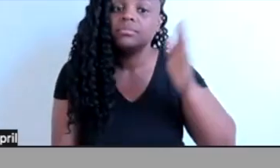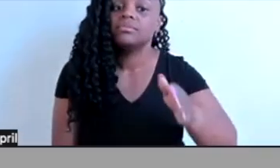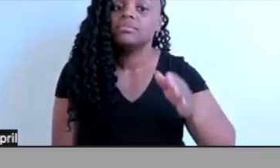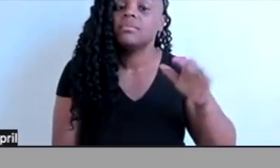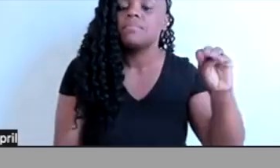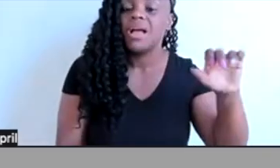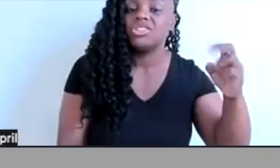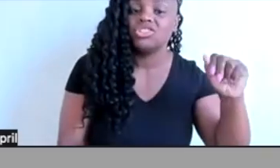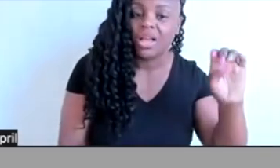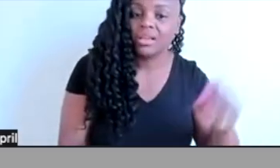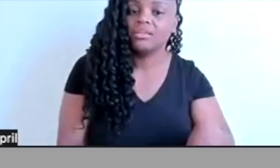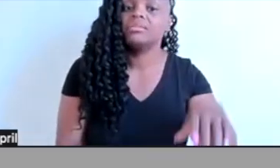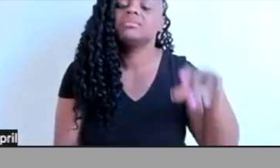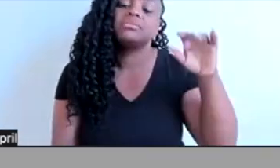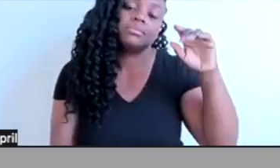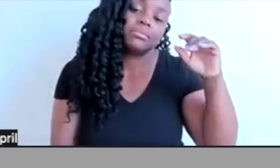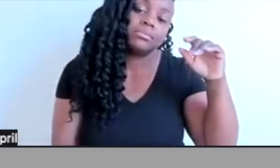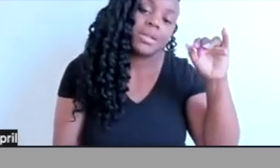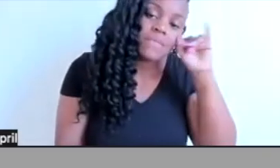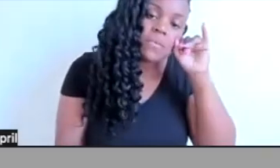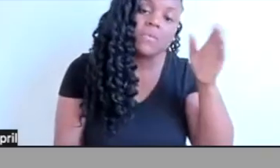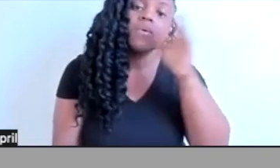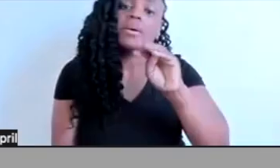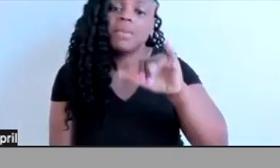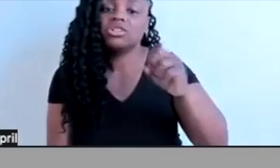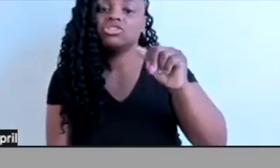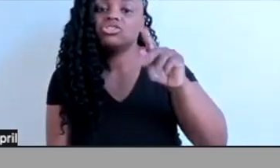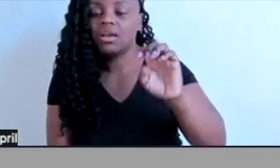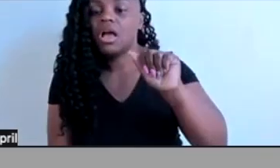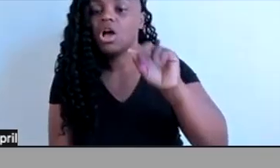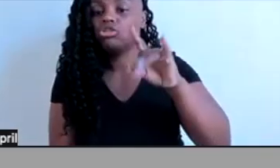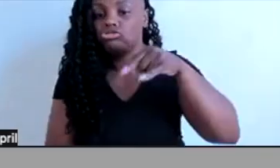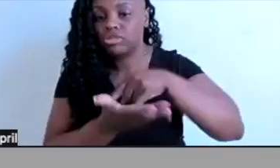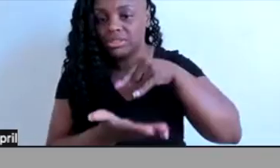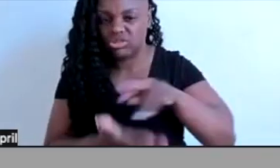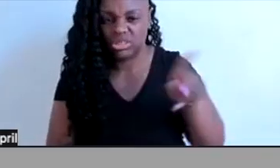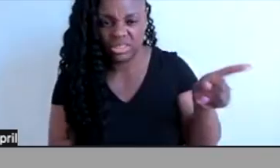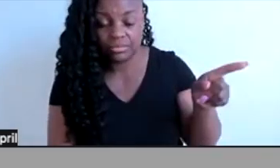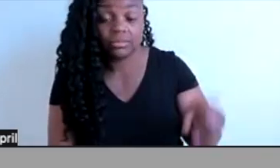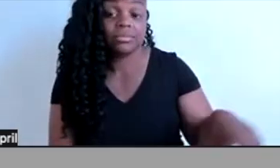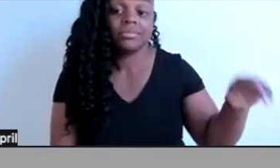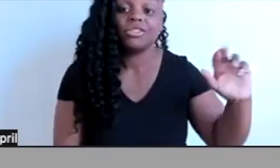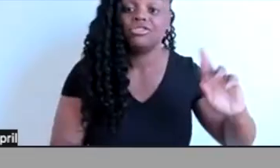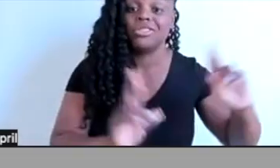Scan them with your smartphone camera to go directly to the websites. And here are